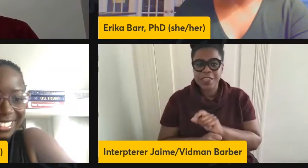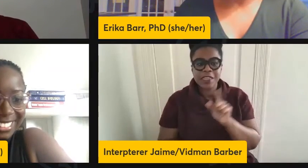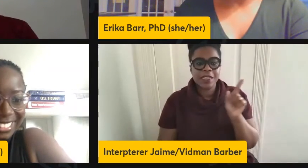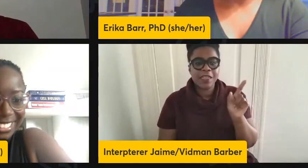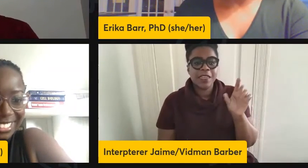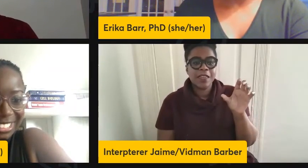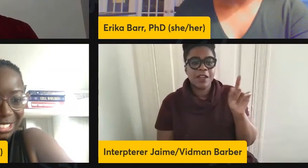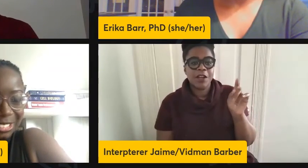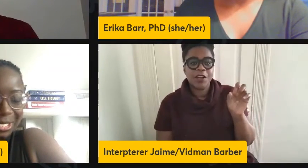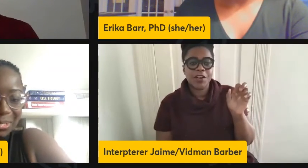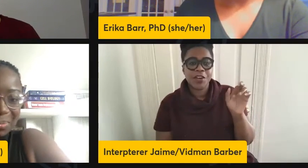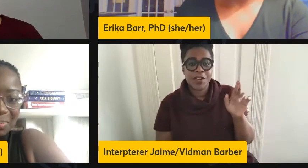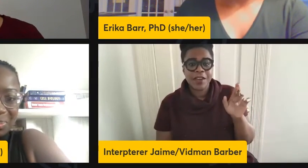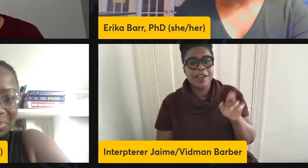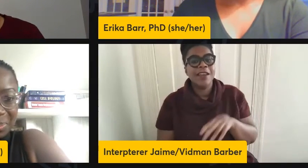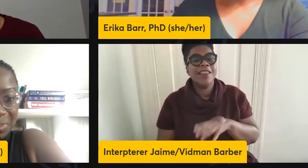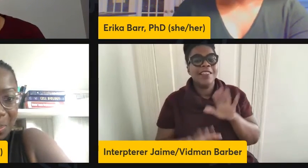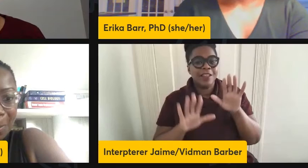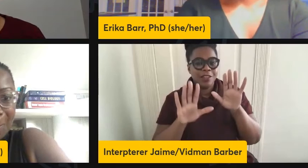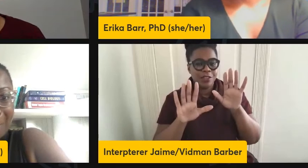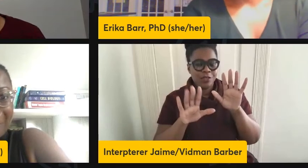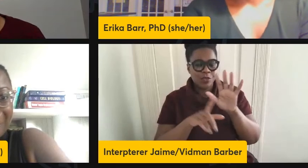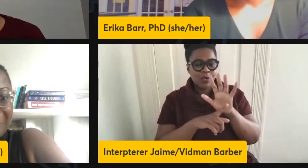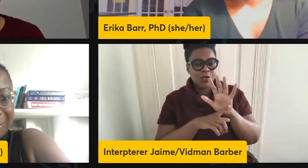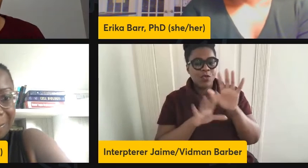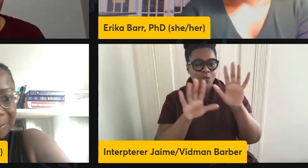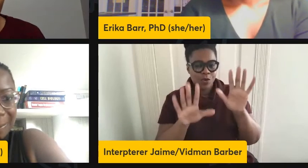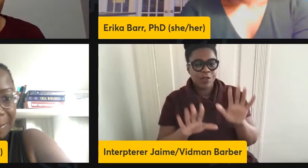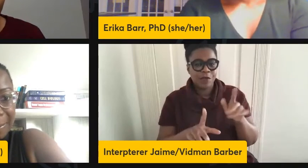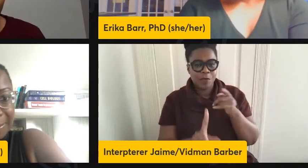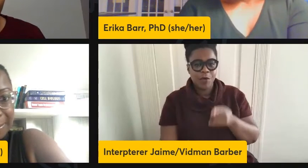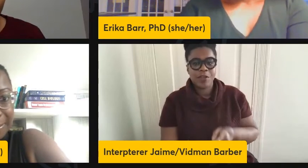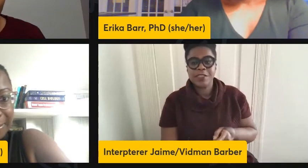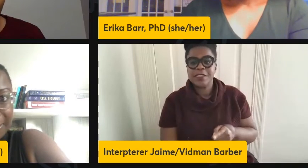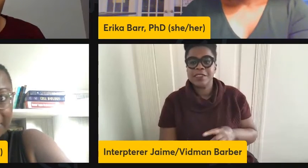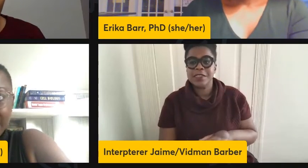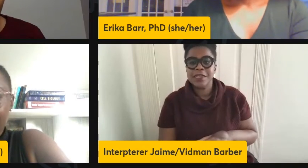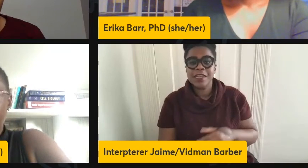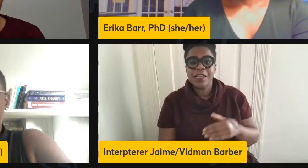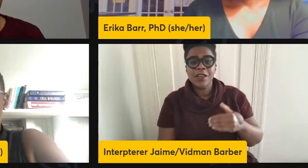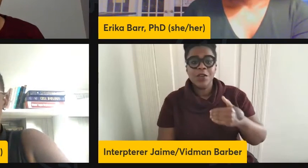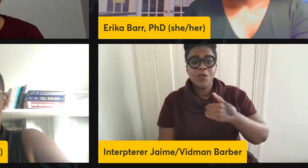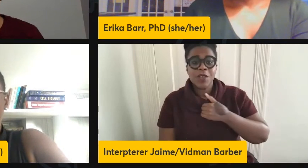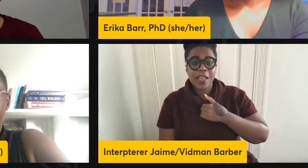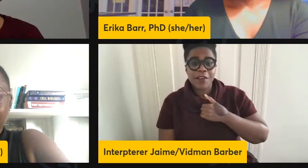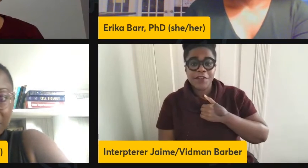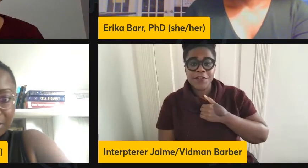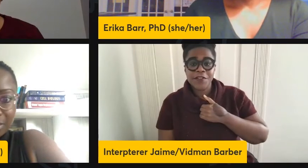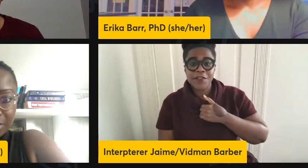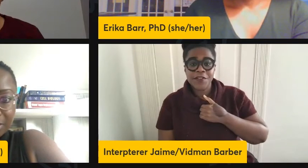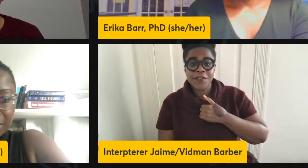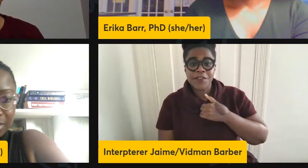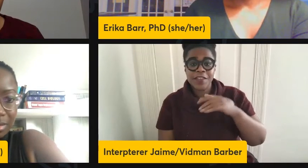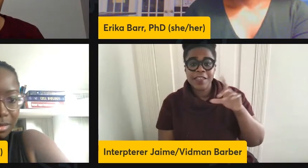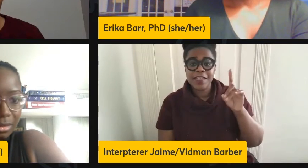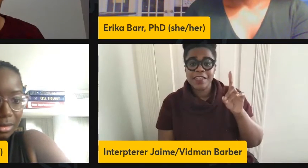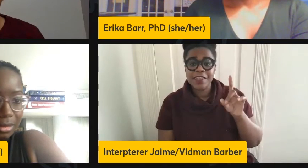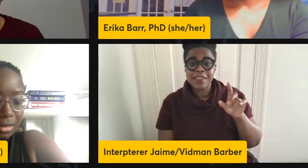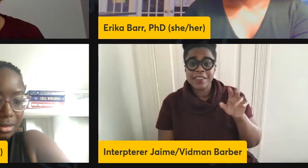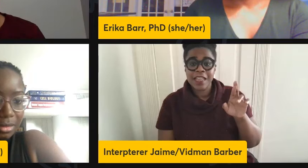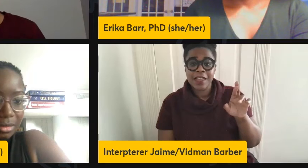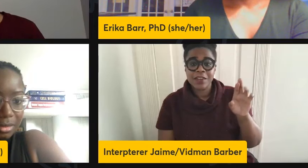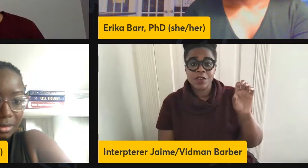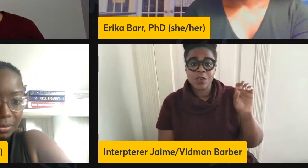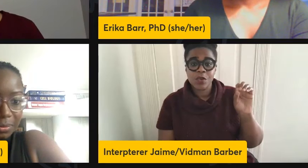really wonderful, important points. So we actually have Dr. O'Connor